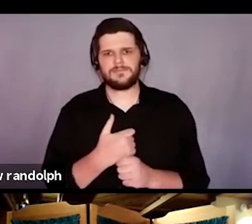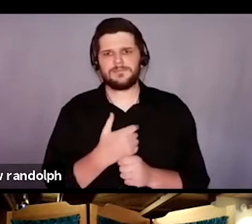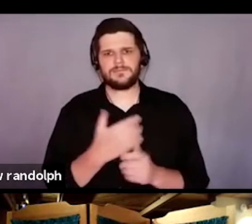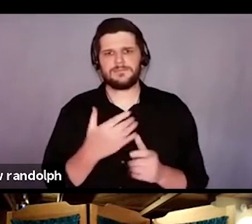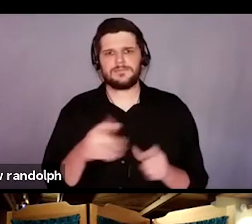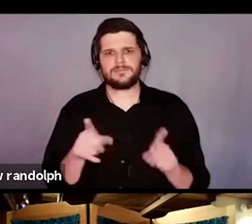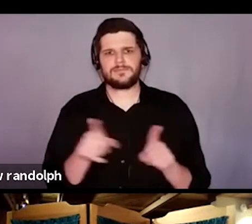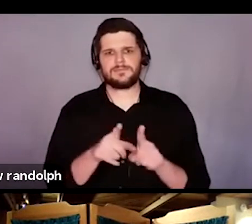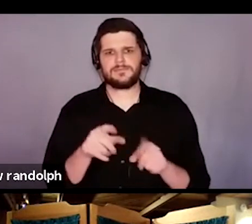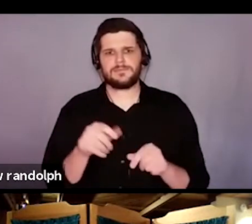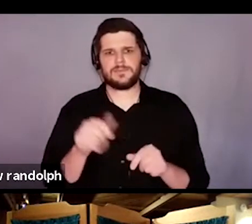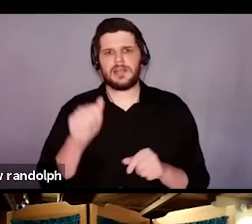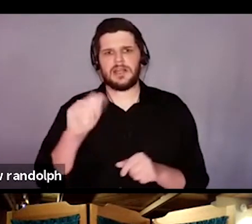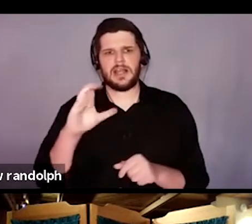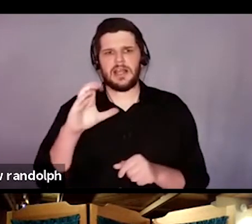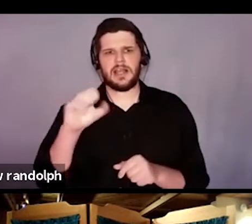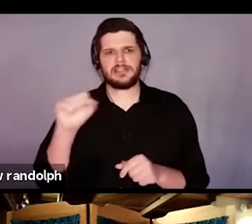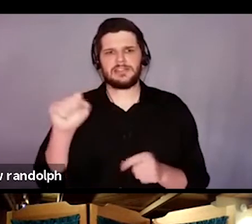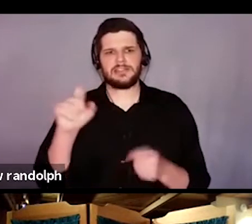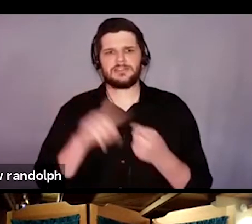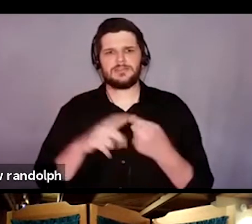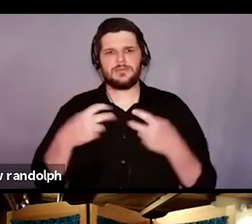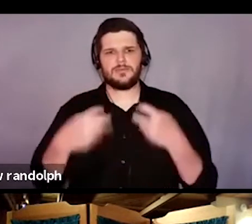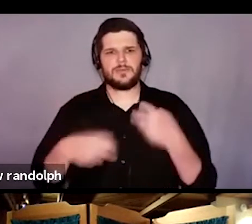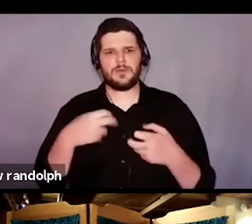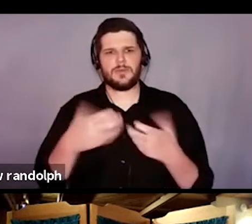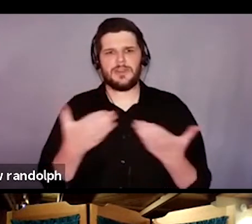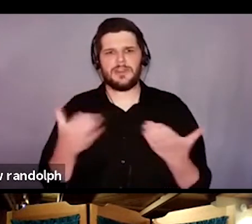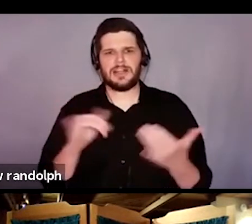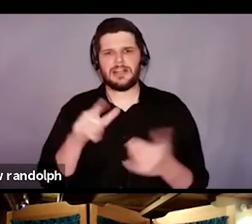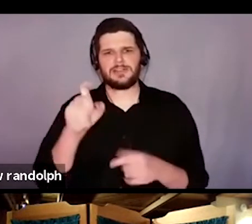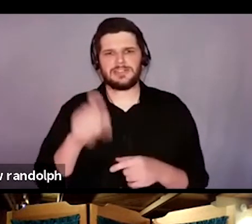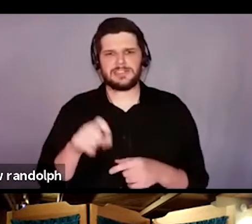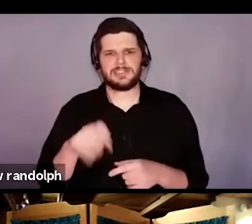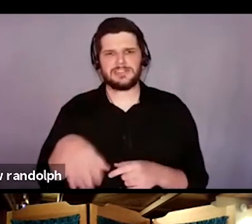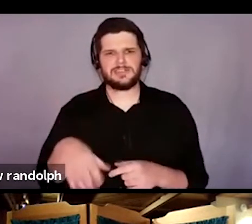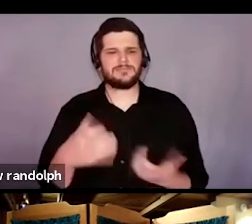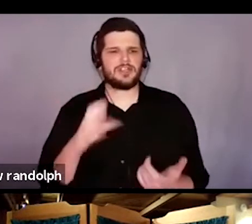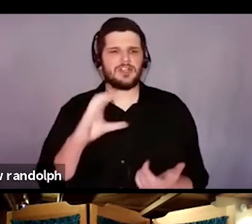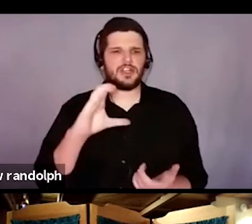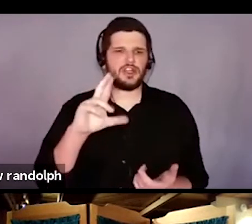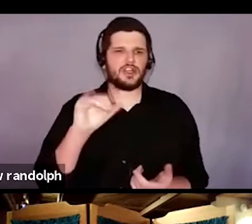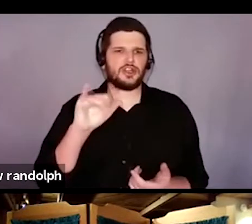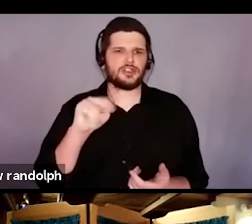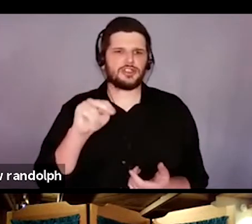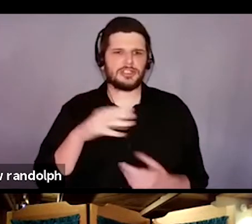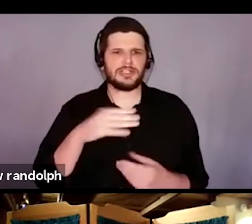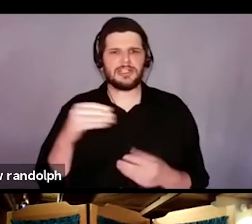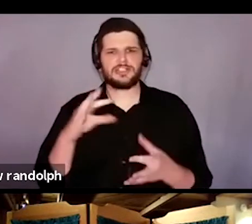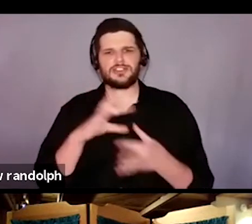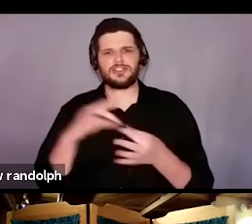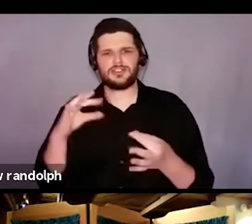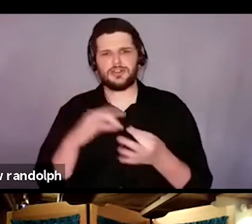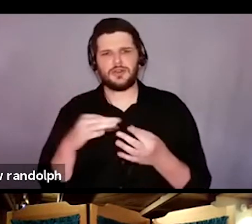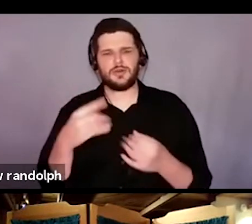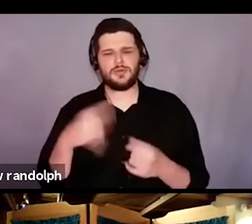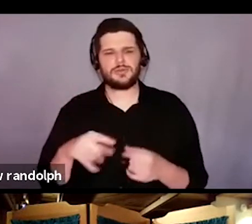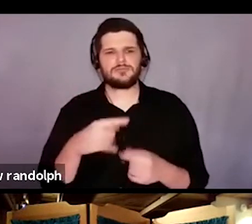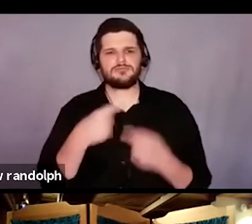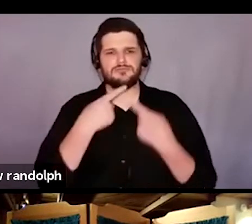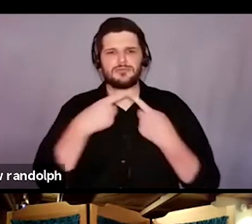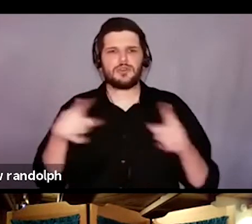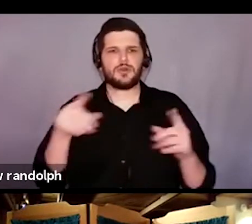the access to problems, you know, to things that you need, like the cushion and the story. And when it was told in